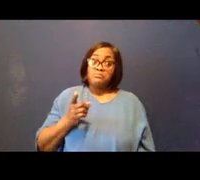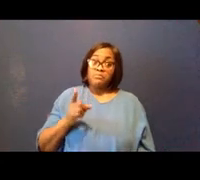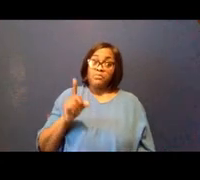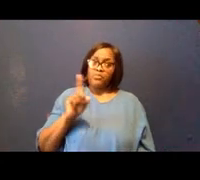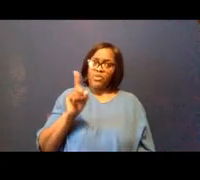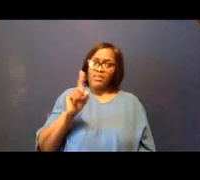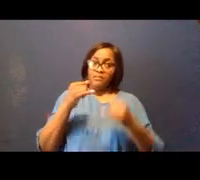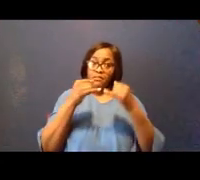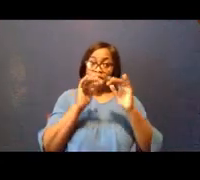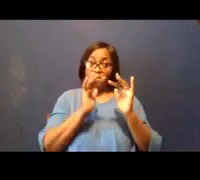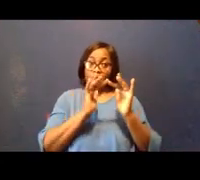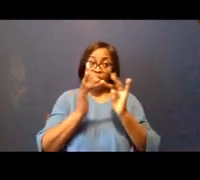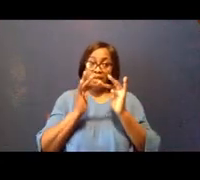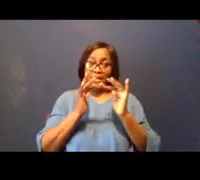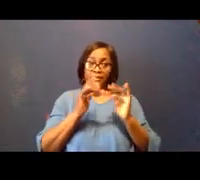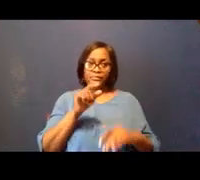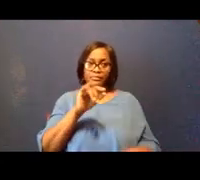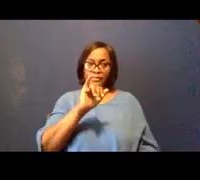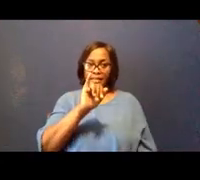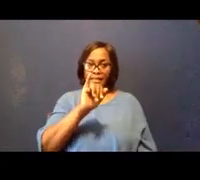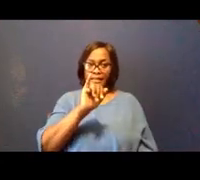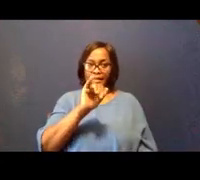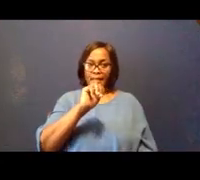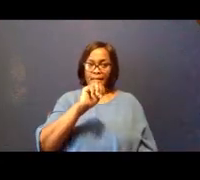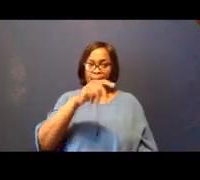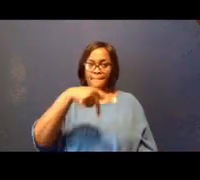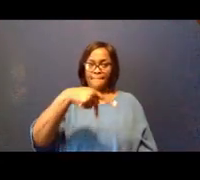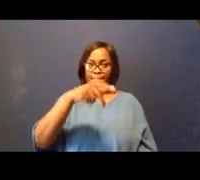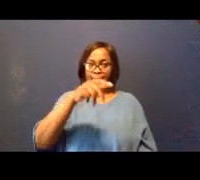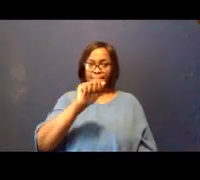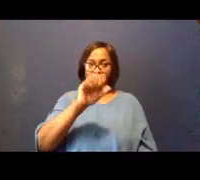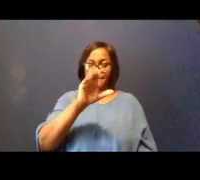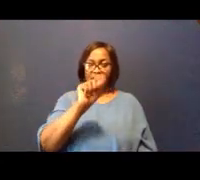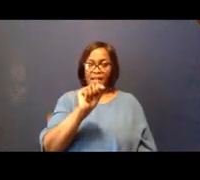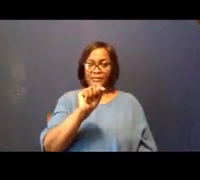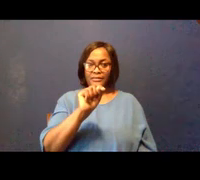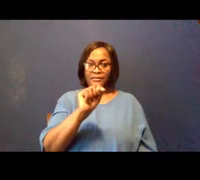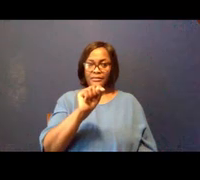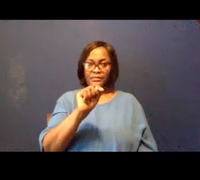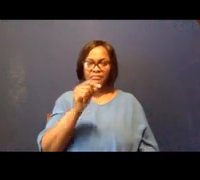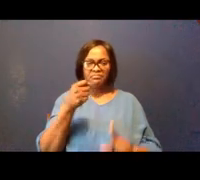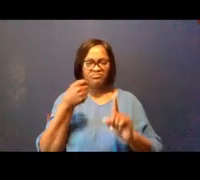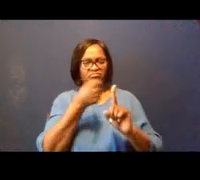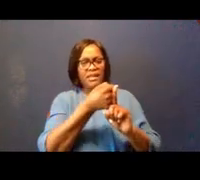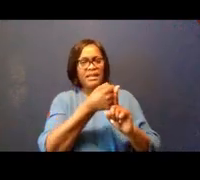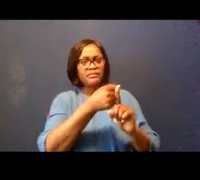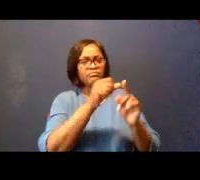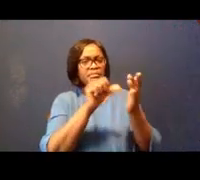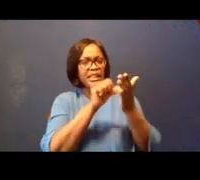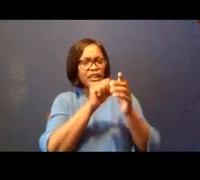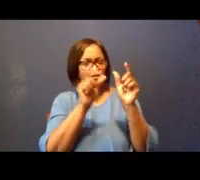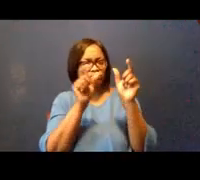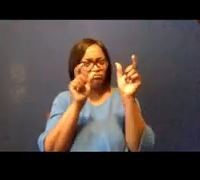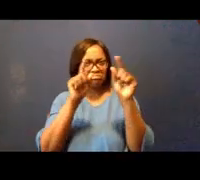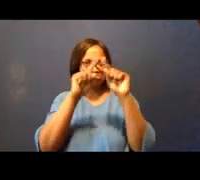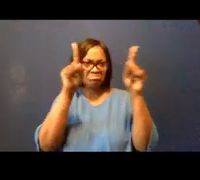steer the church in the direction of